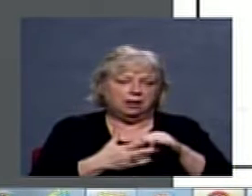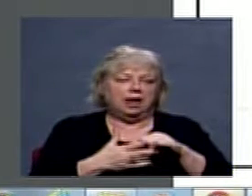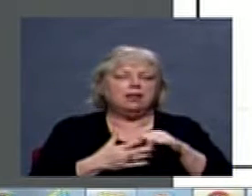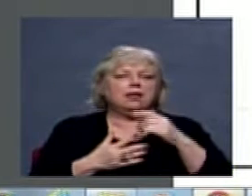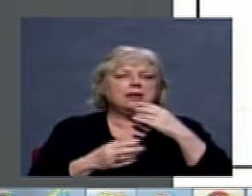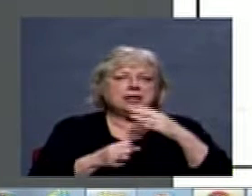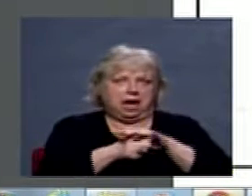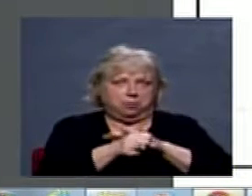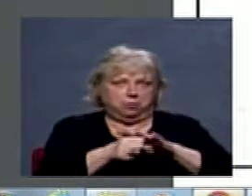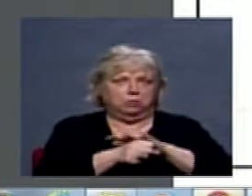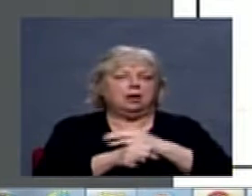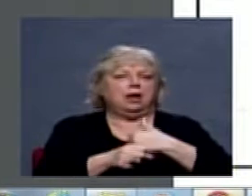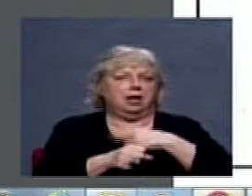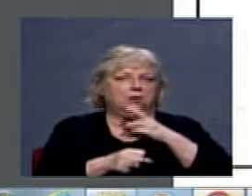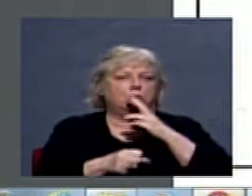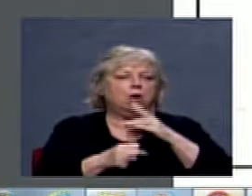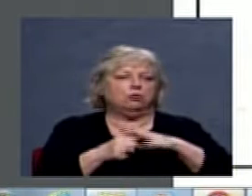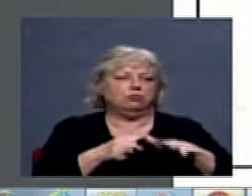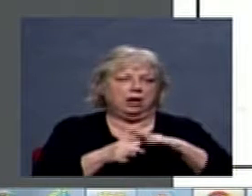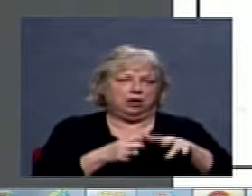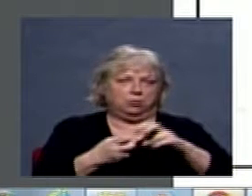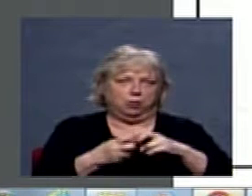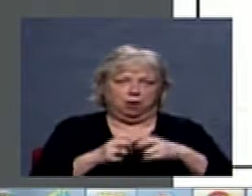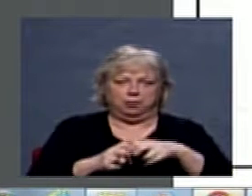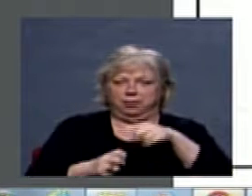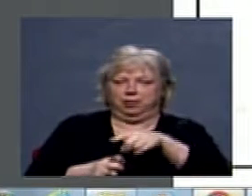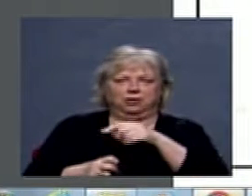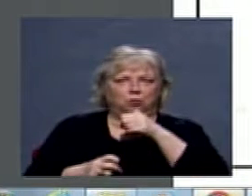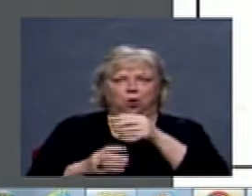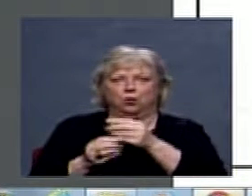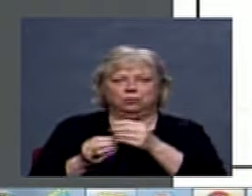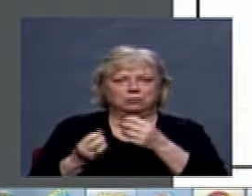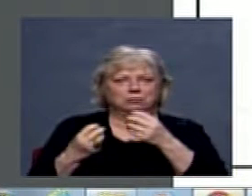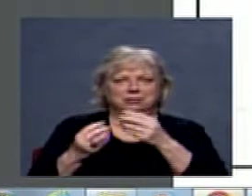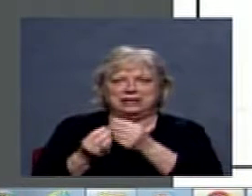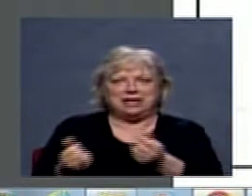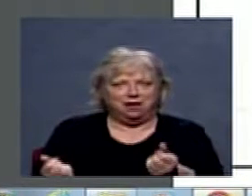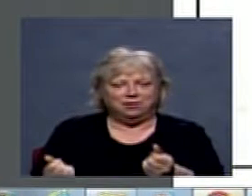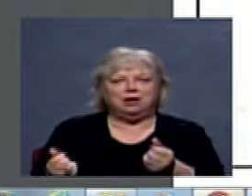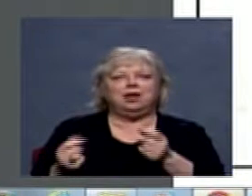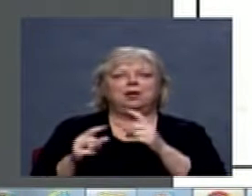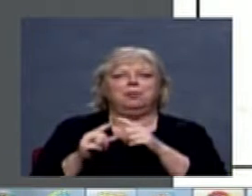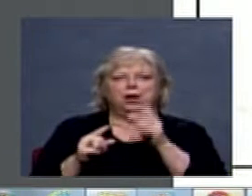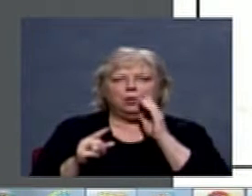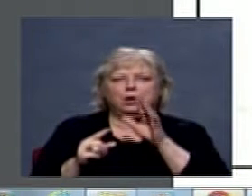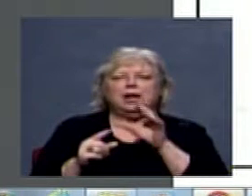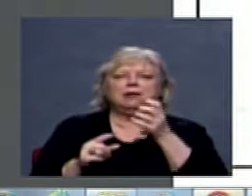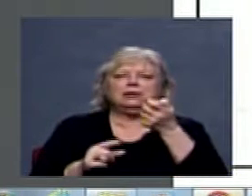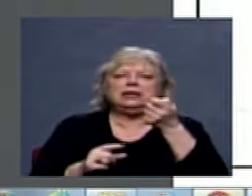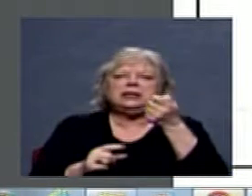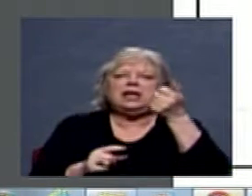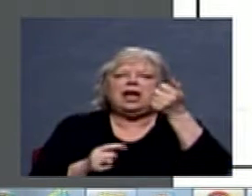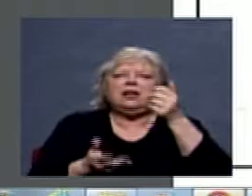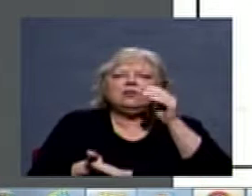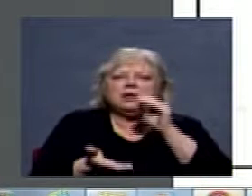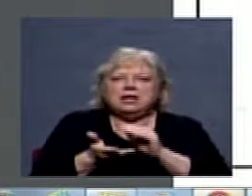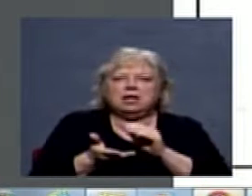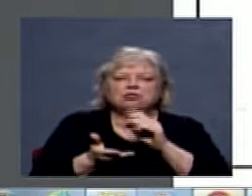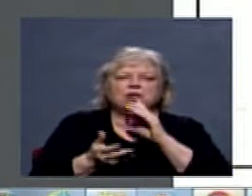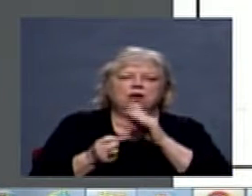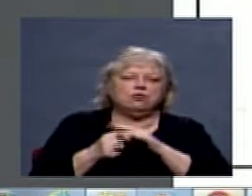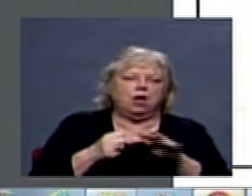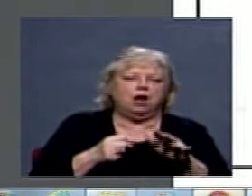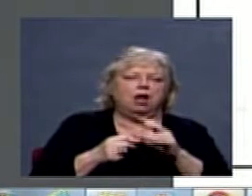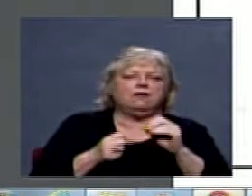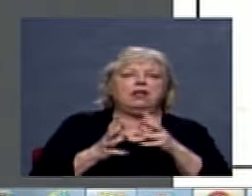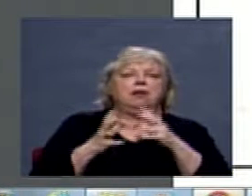issues. This site is not going to cure any drainage issues, but it will have a slight reduction in intensity of runoff and volume